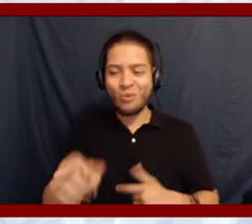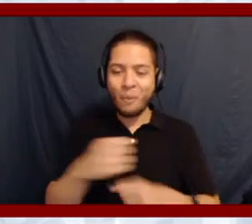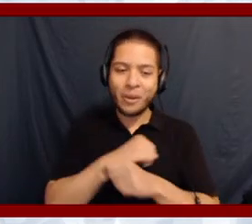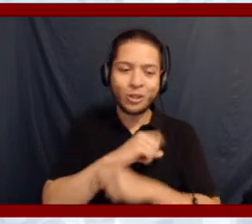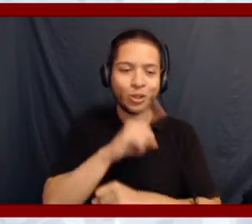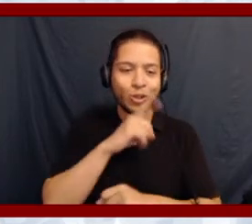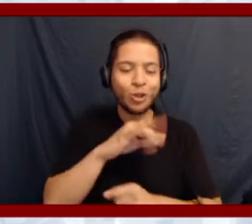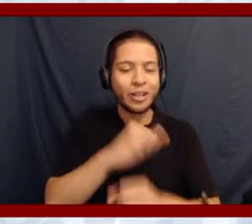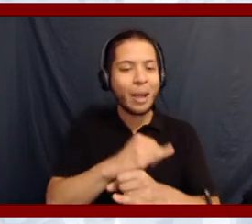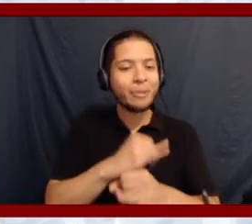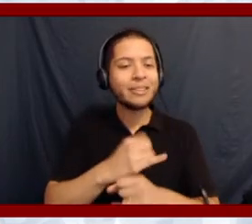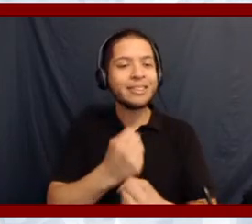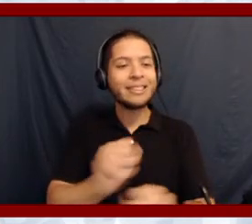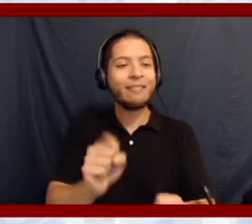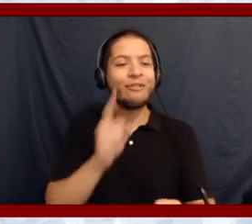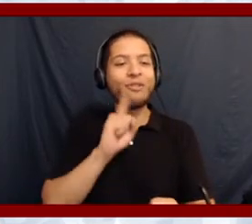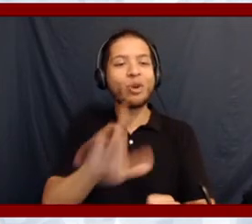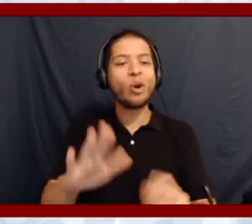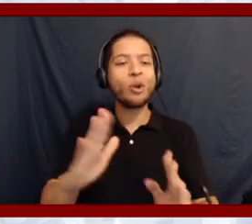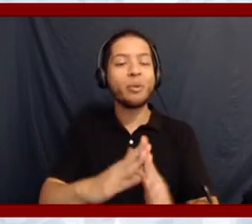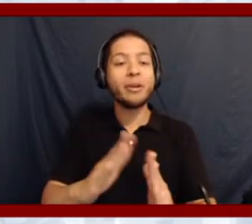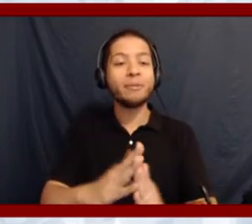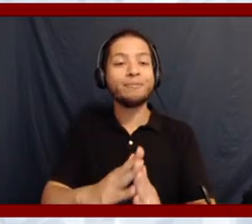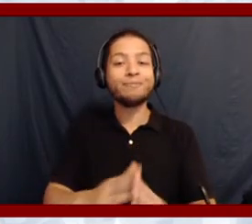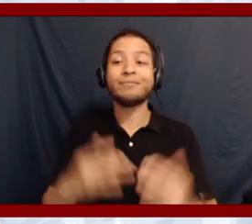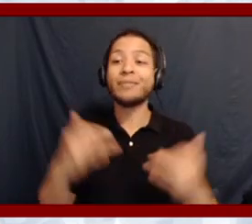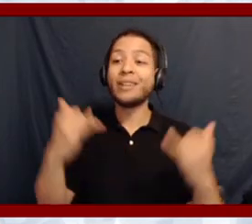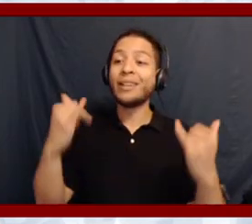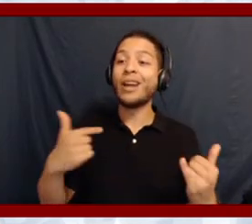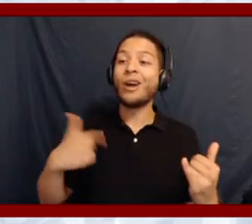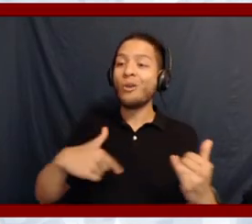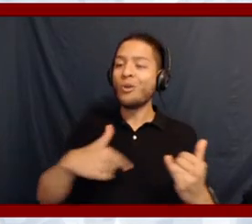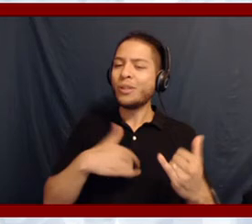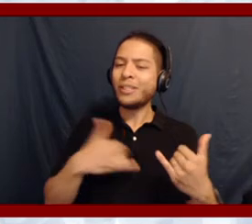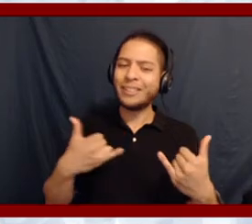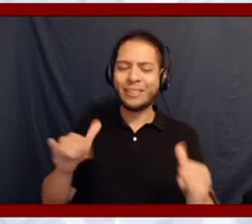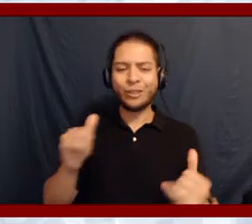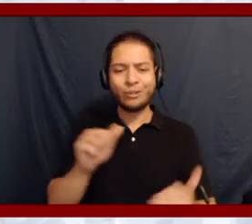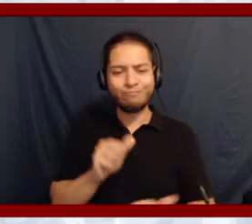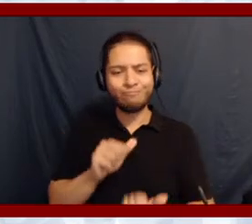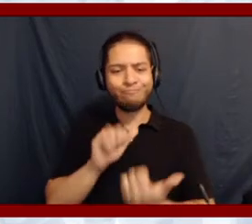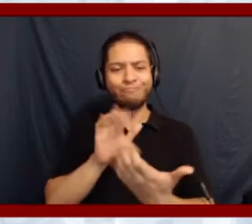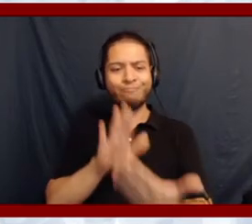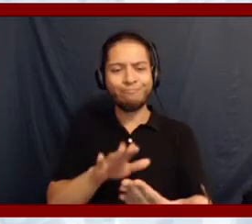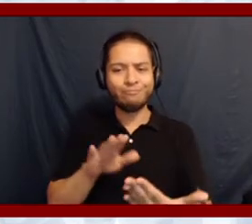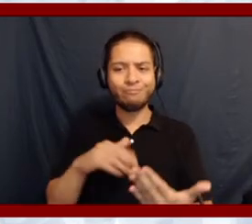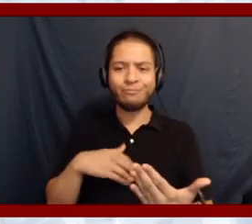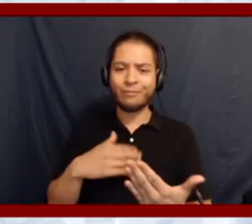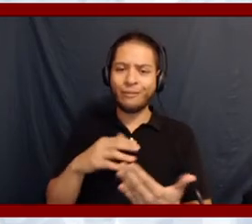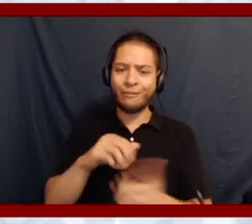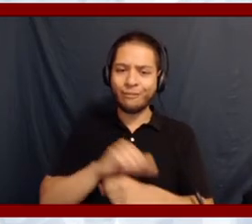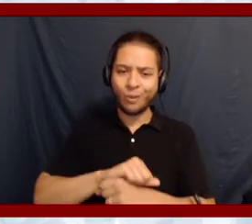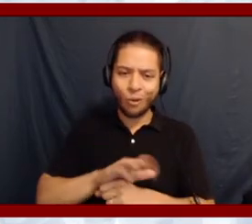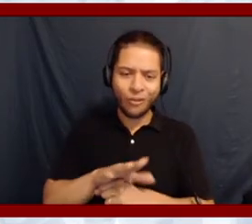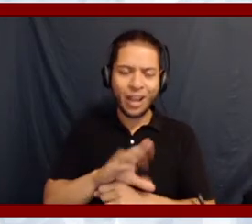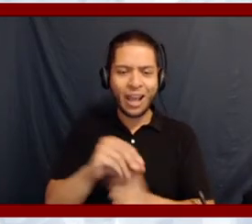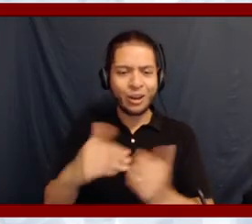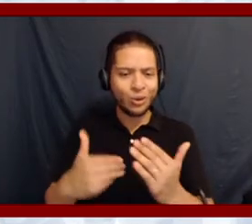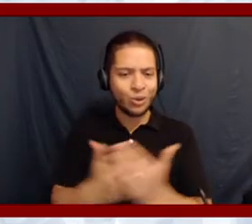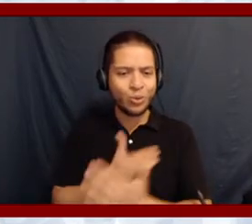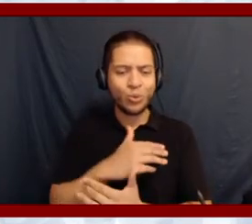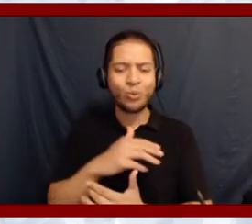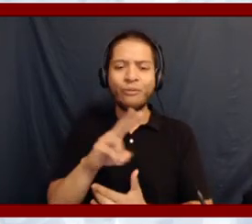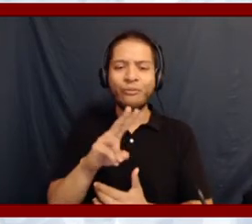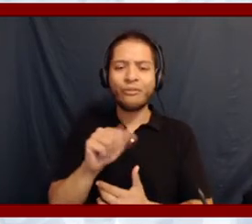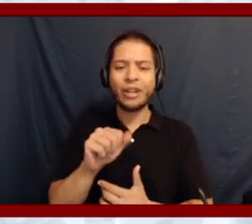community. As we continue to battle this virus and the new variants, I know you'll continue to work to protect the health and safety of your